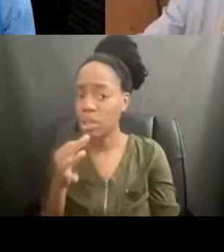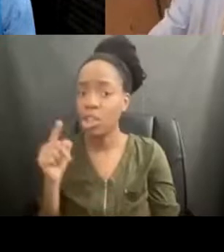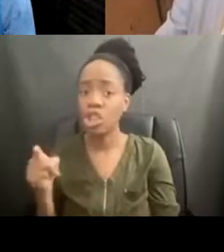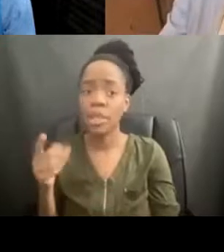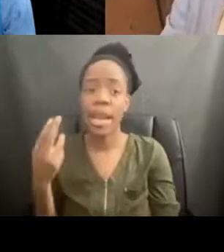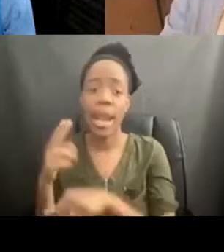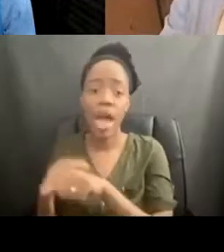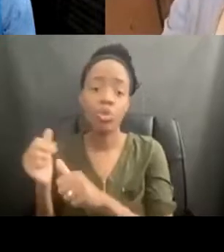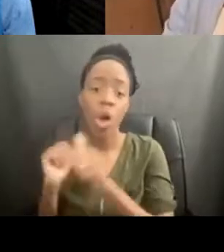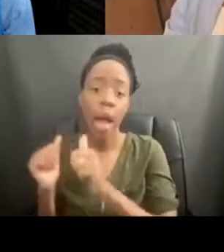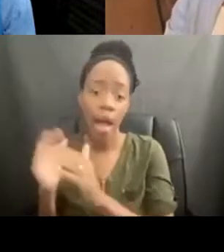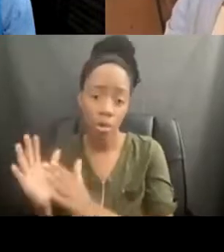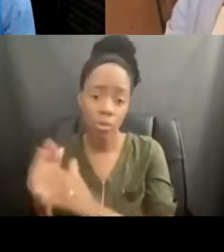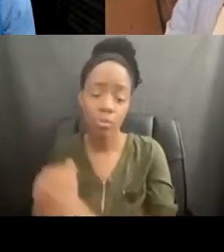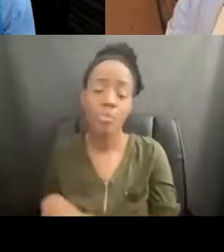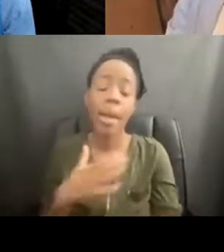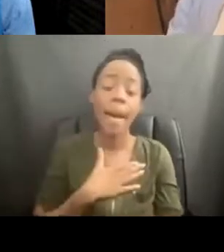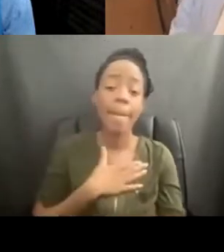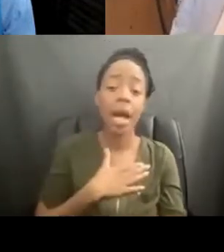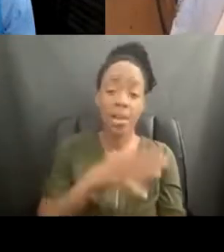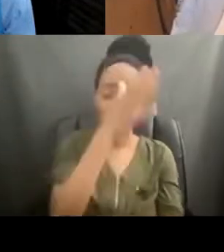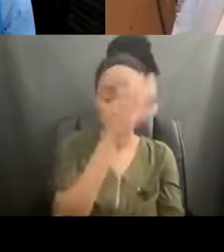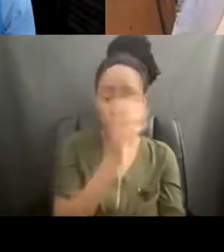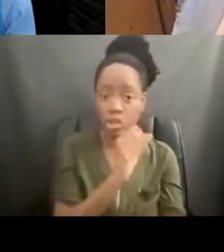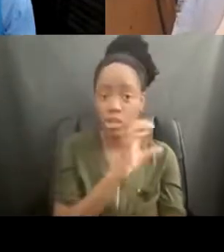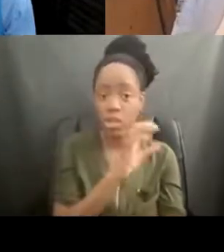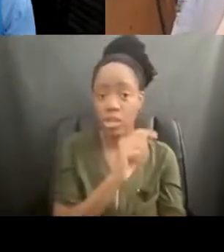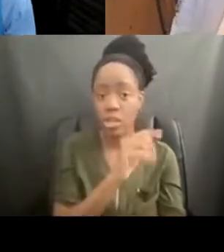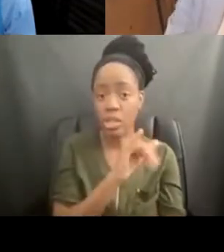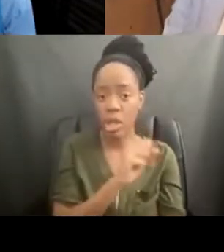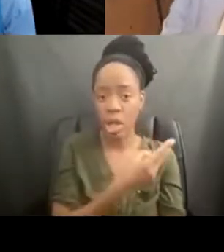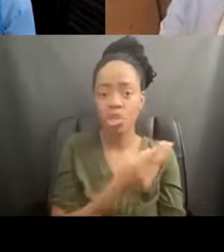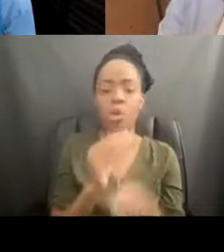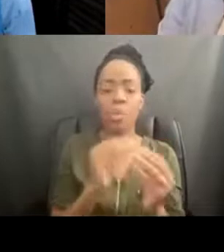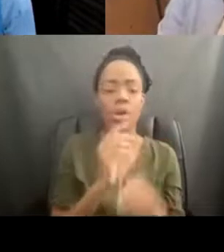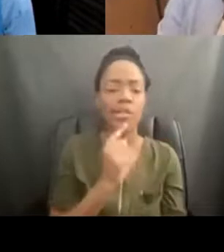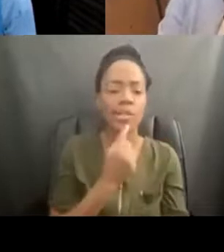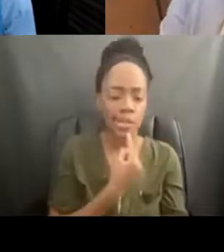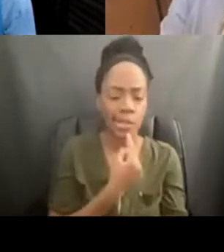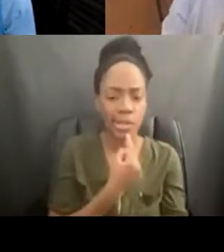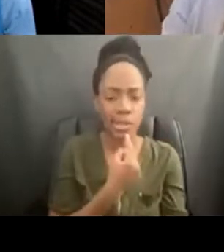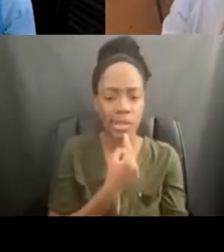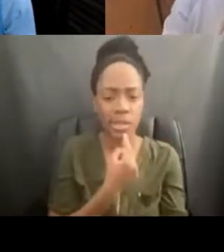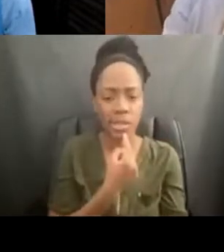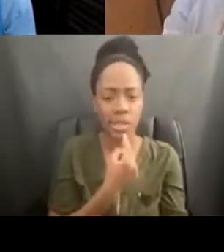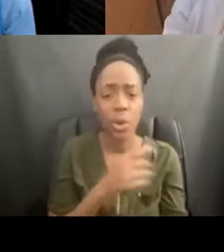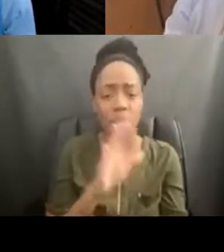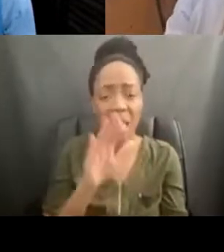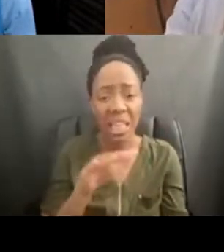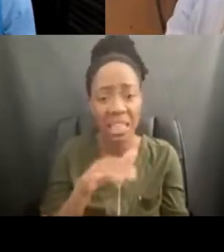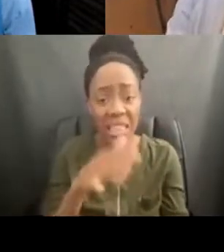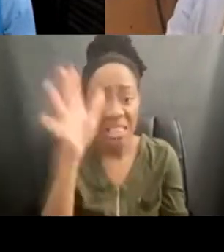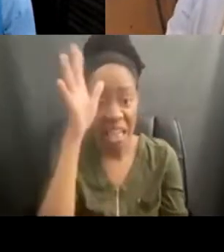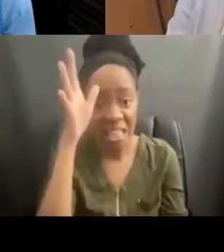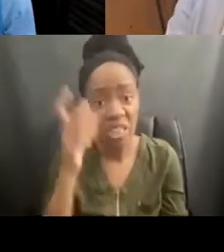actress. My father, being a Scotsman, was more serious, and we would say to him, Daddy, it's a joke. Daddy, it's